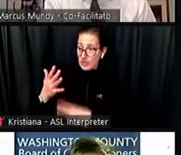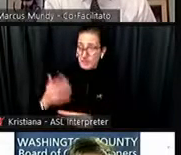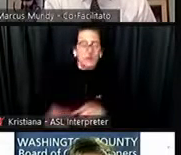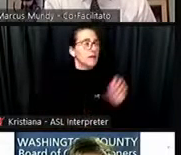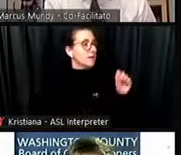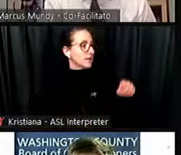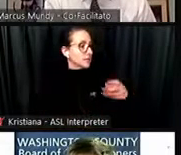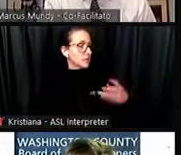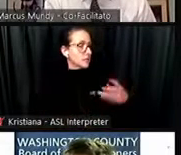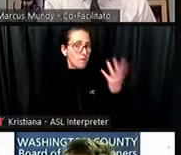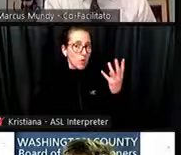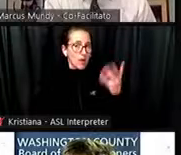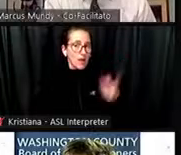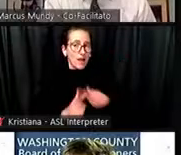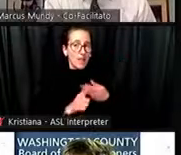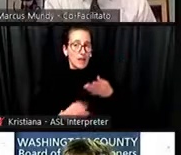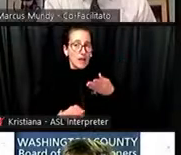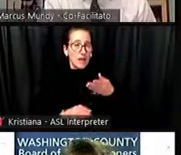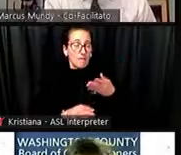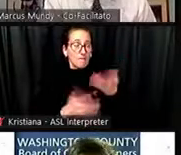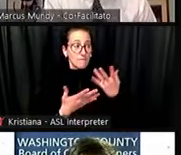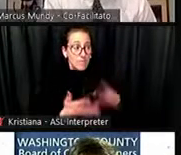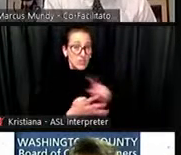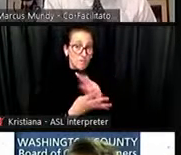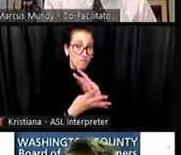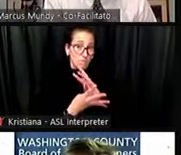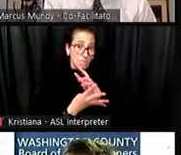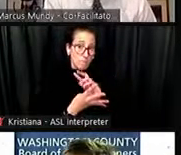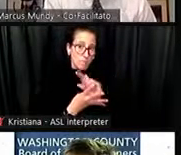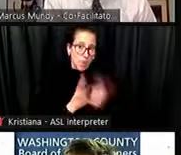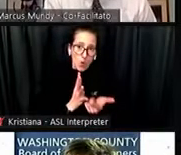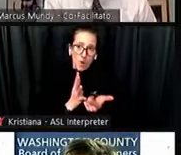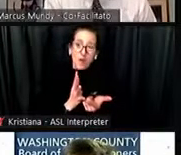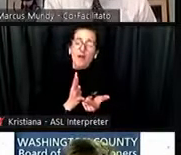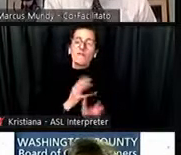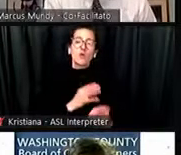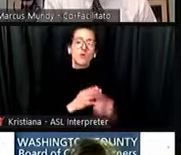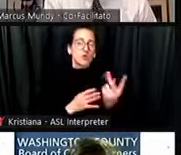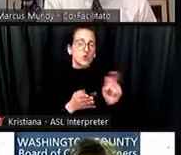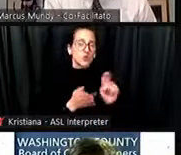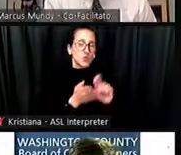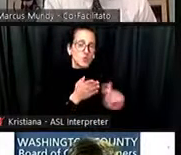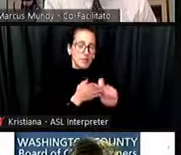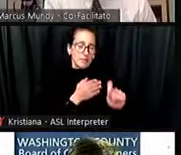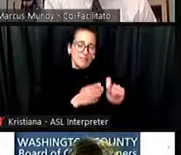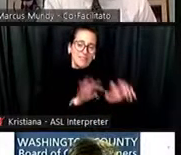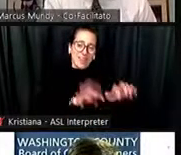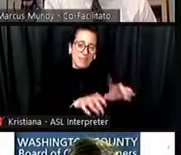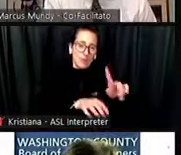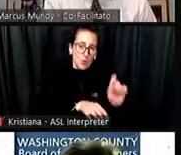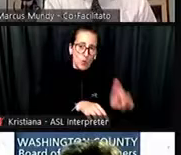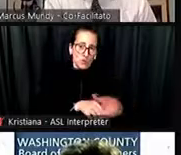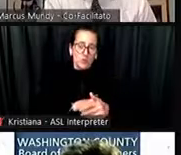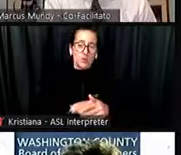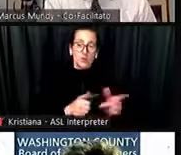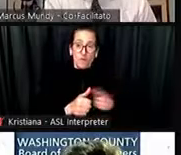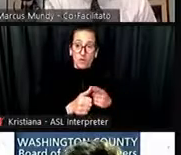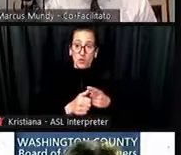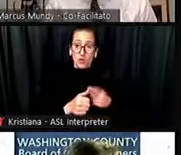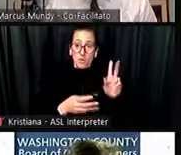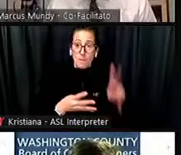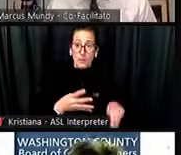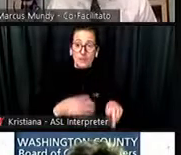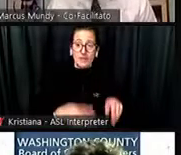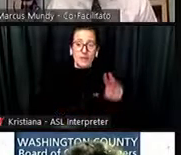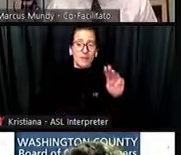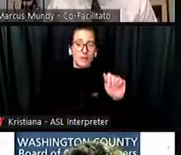that, I have 2 written questions that came in. So we will start with Maggie. Can you hear us, Maggie? Yes,